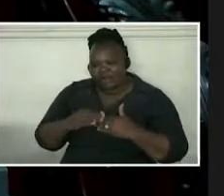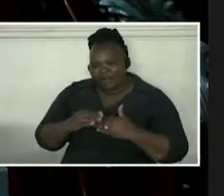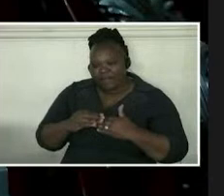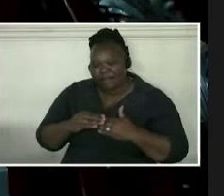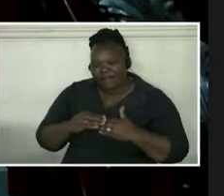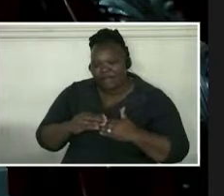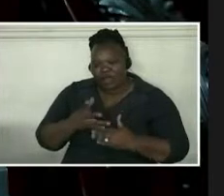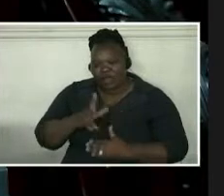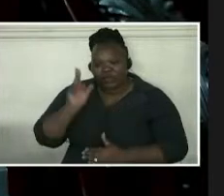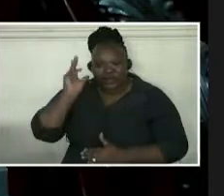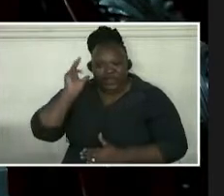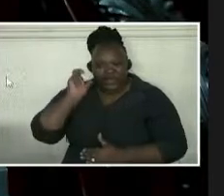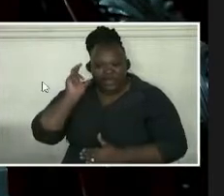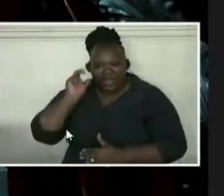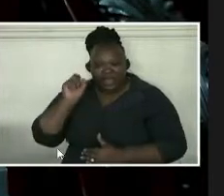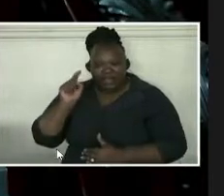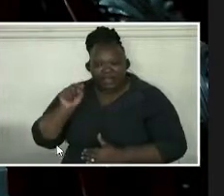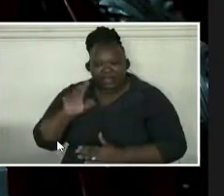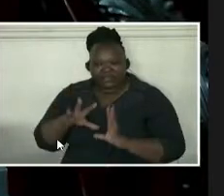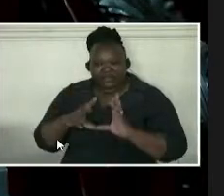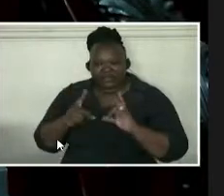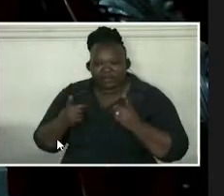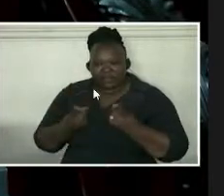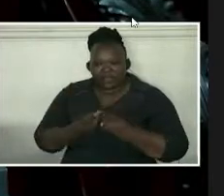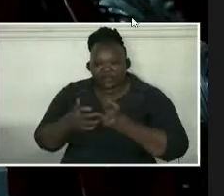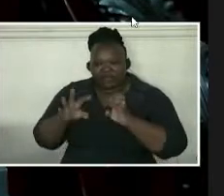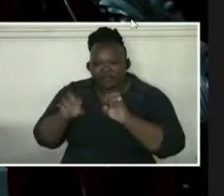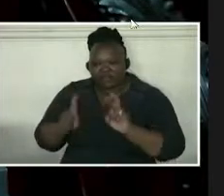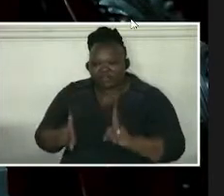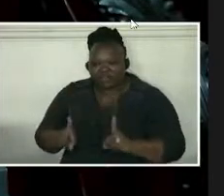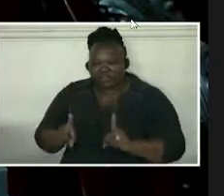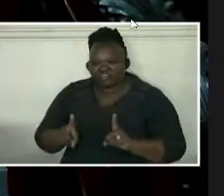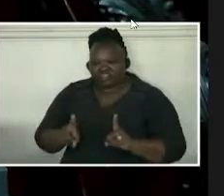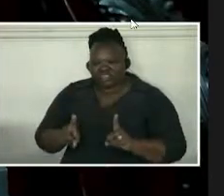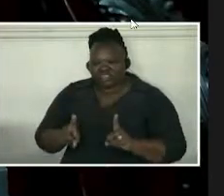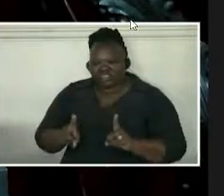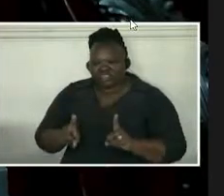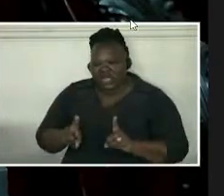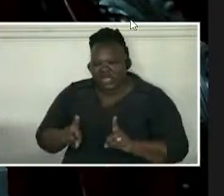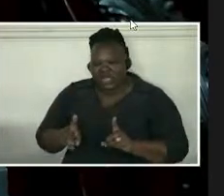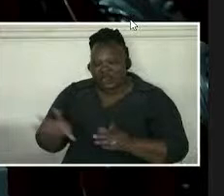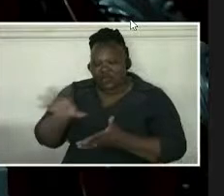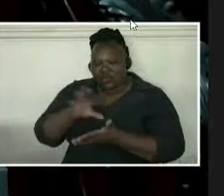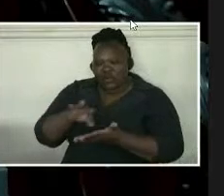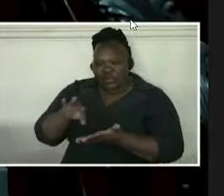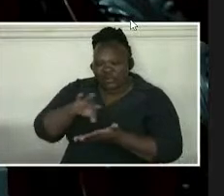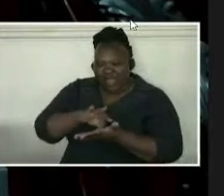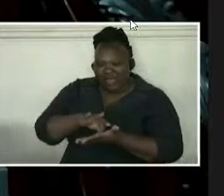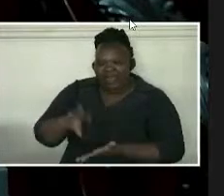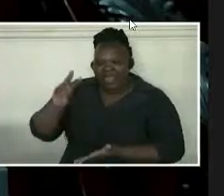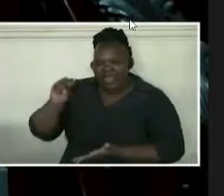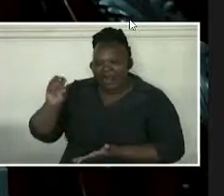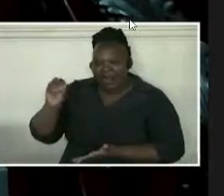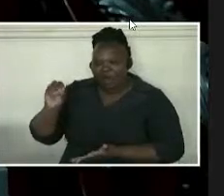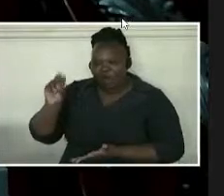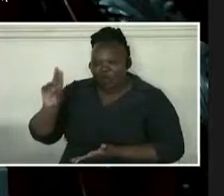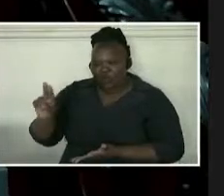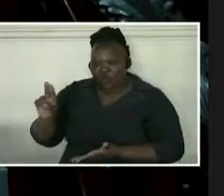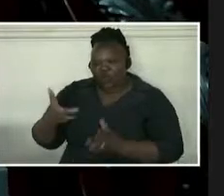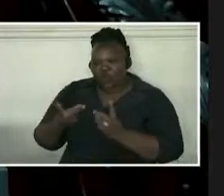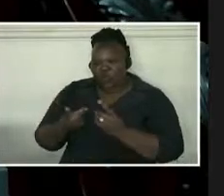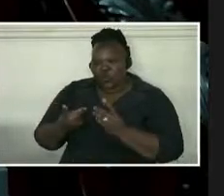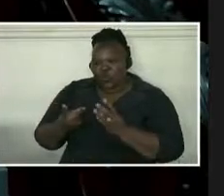pleased when we heard that the department of education is going to sign an mou with the department so that we